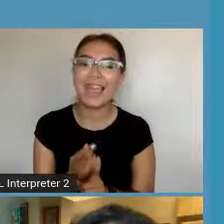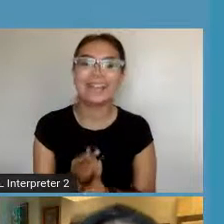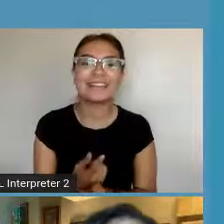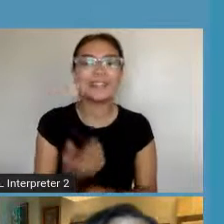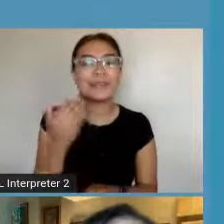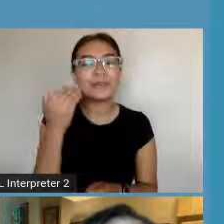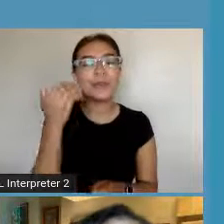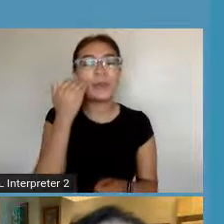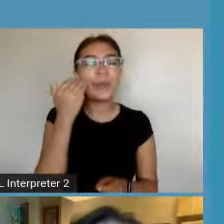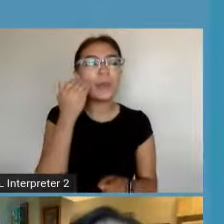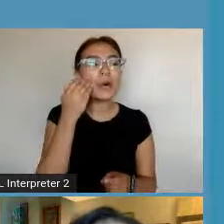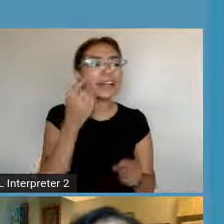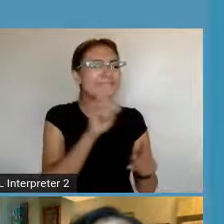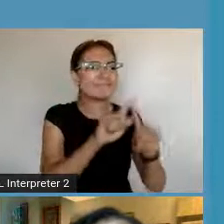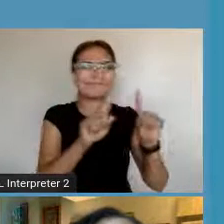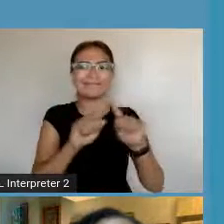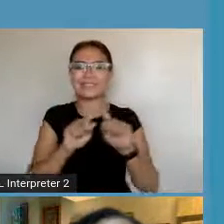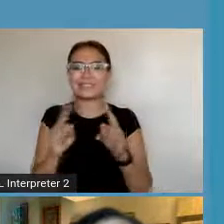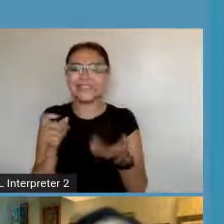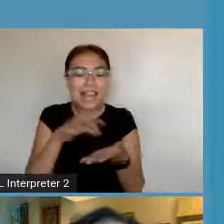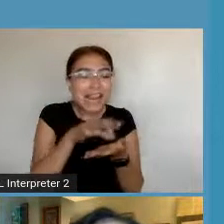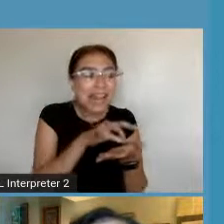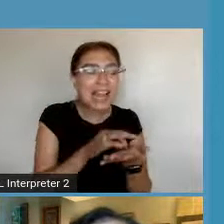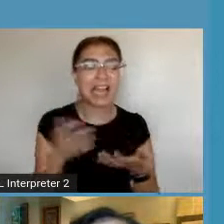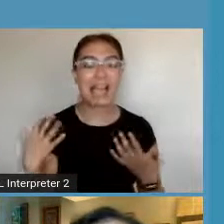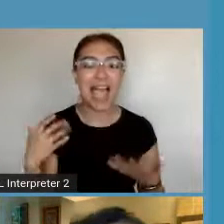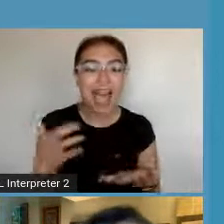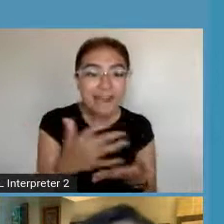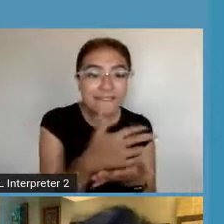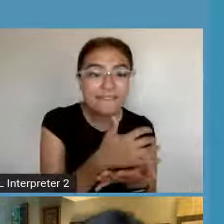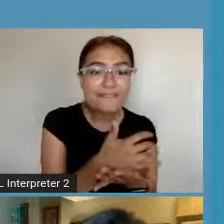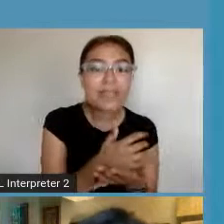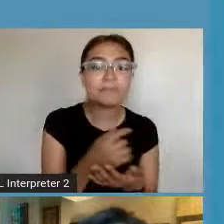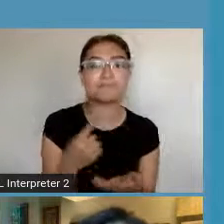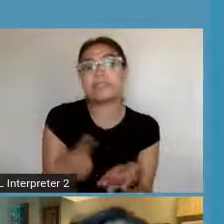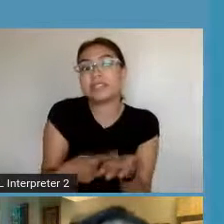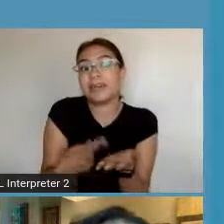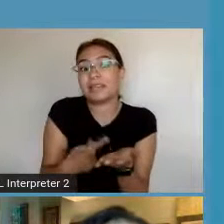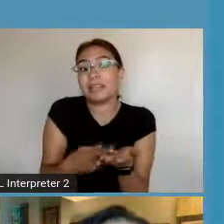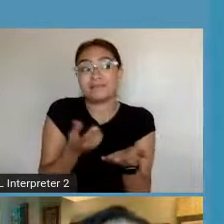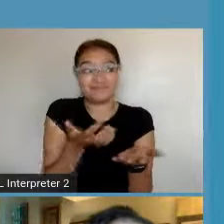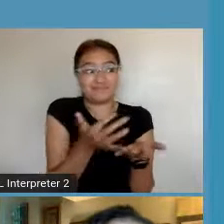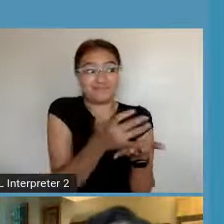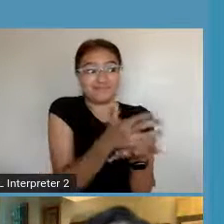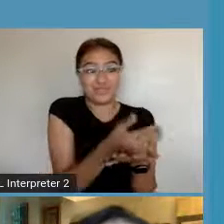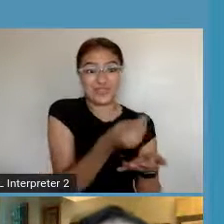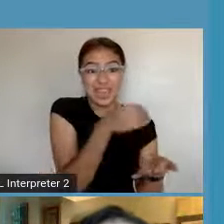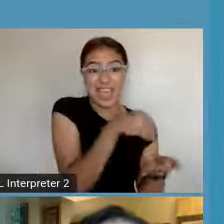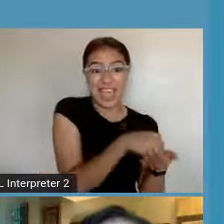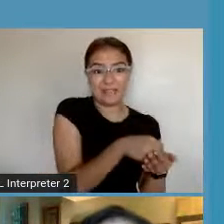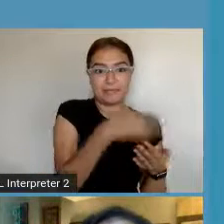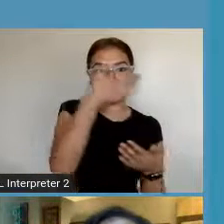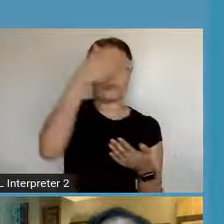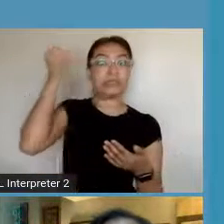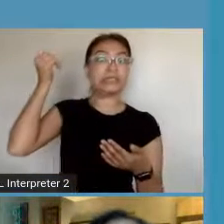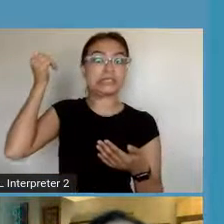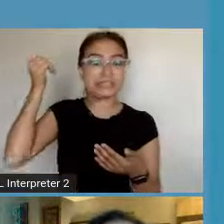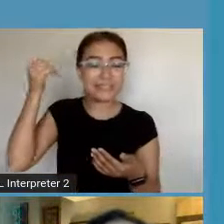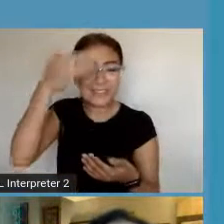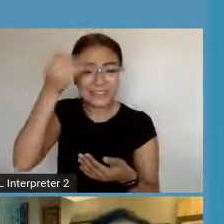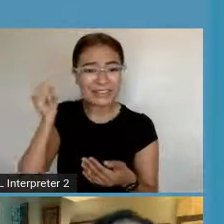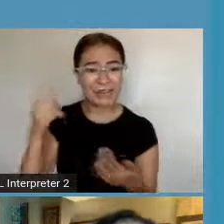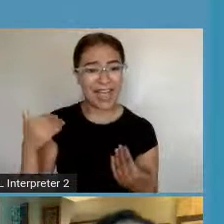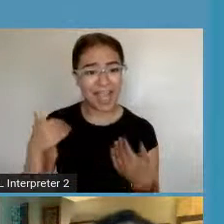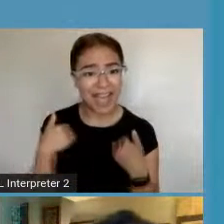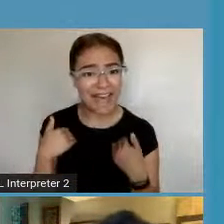your collection. The one thing about storage is sometimes you store it and you just forget about it. And you forget what you have. You forget all